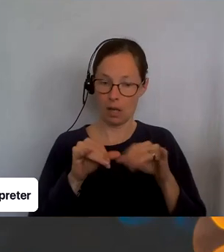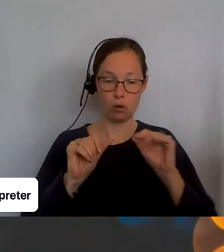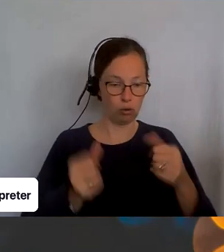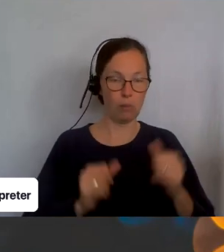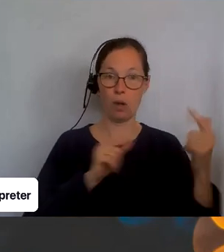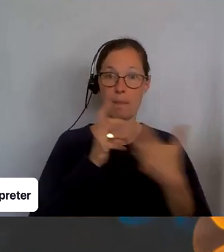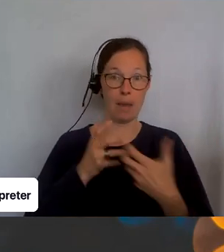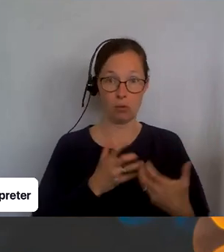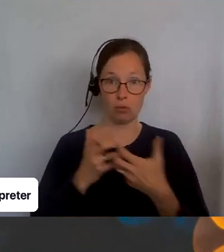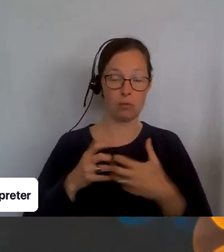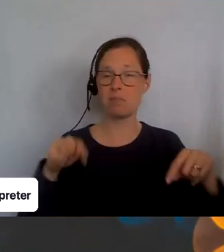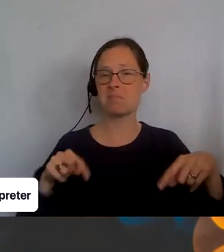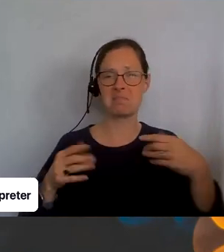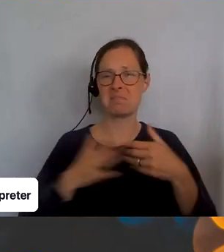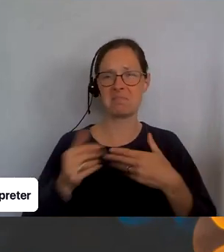this, it doesn't matter.